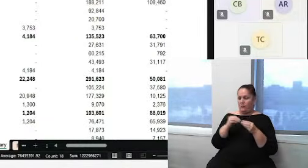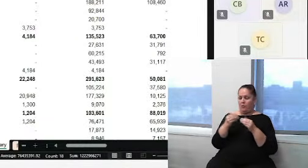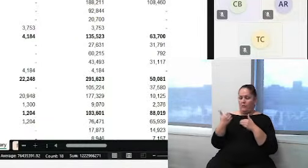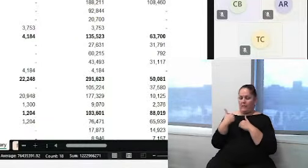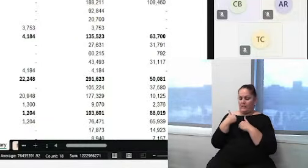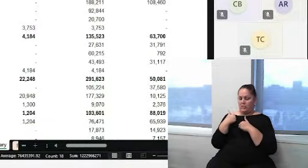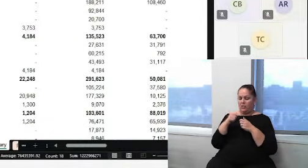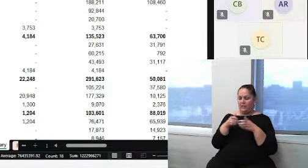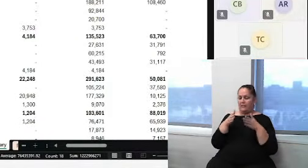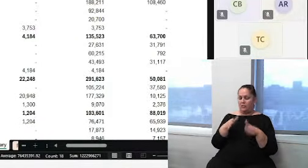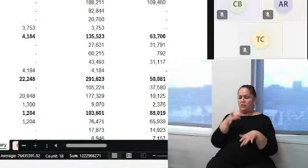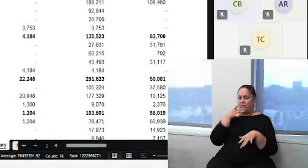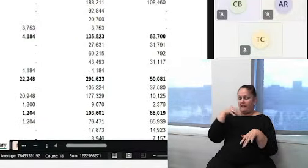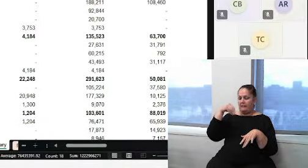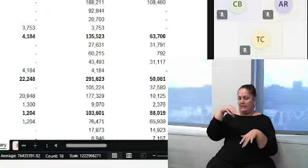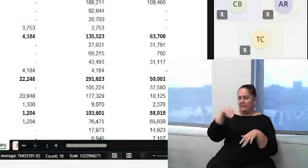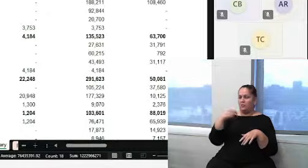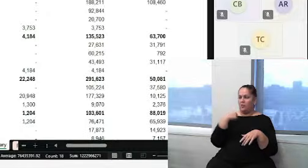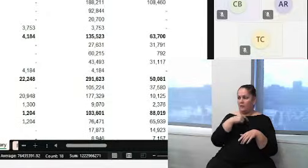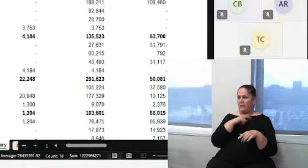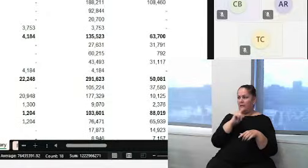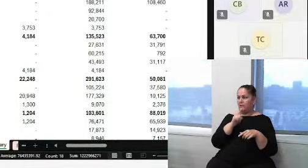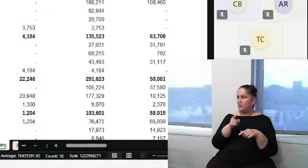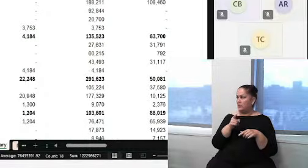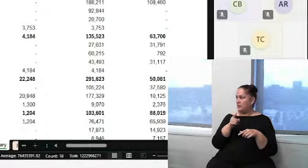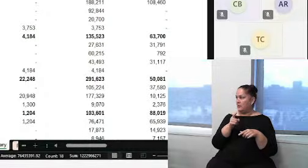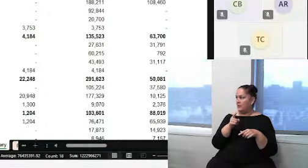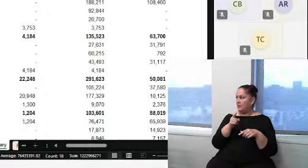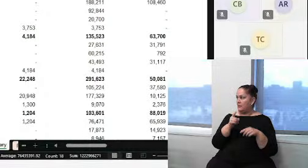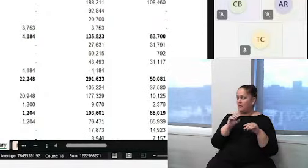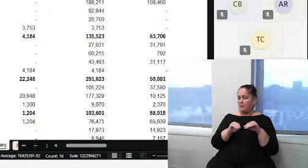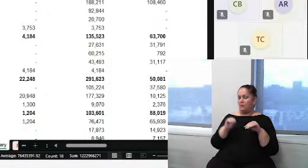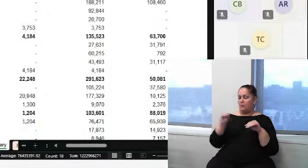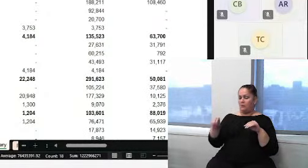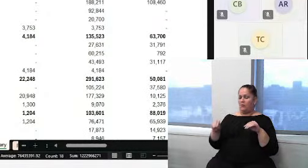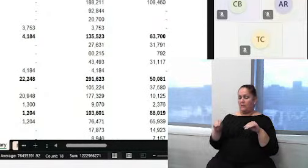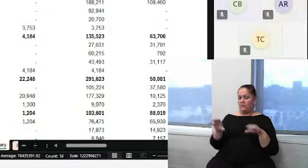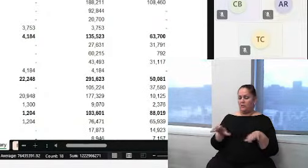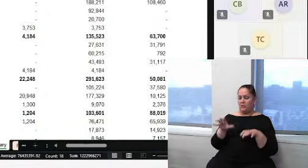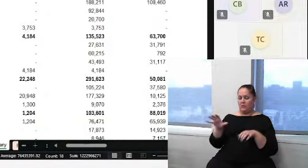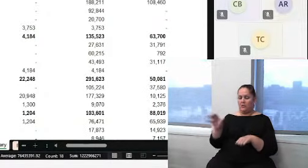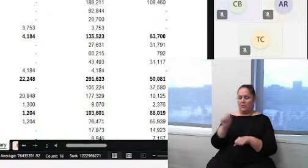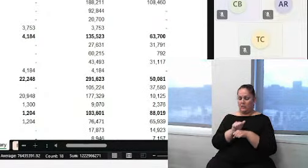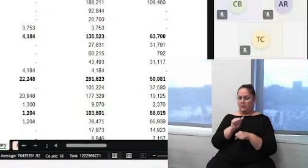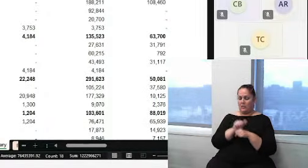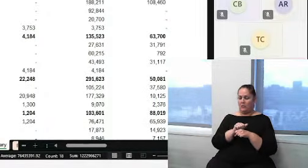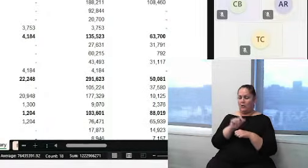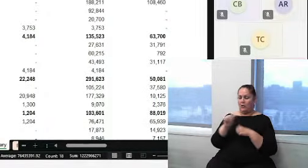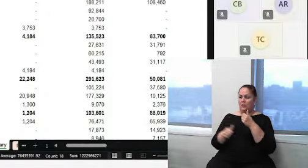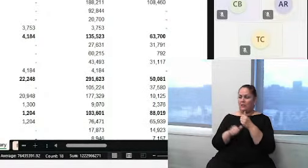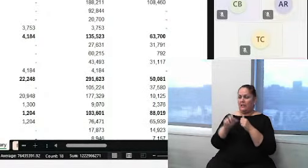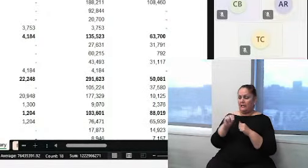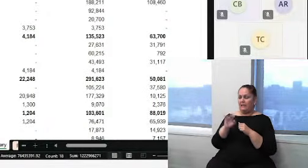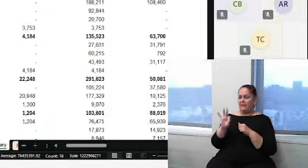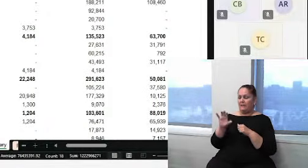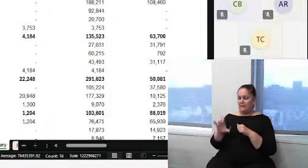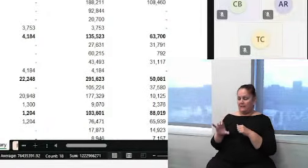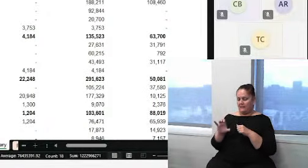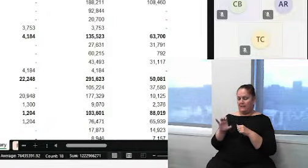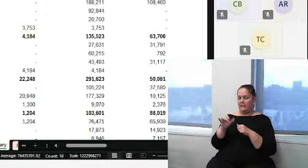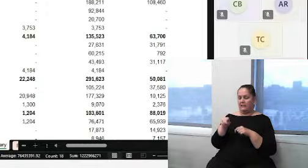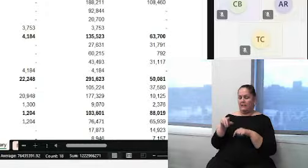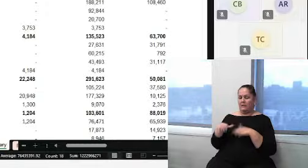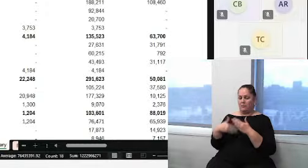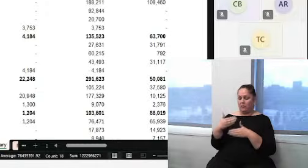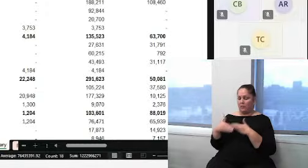process. But right now, we don't have more obligations on the streetlights, so we are actually then moving to execute the work